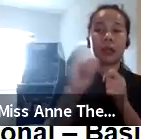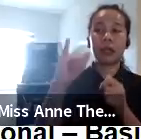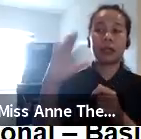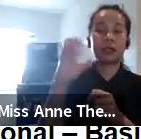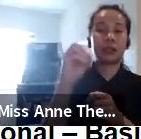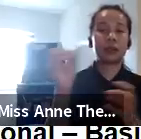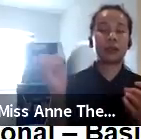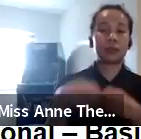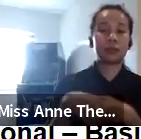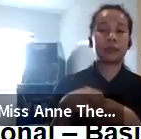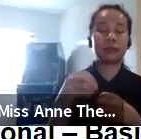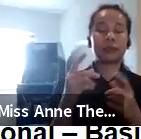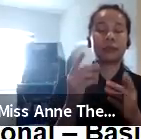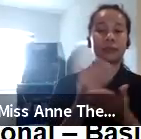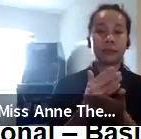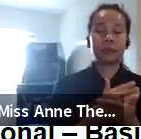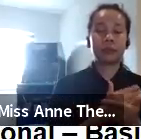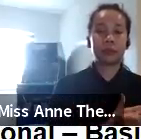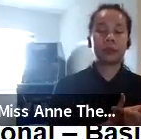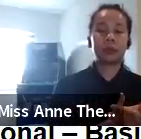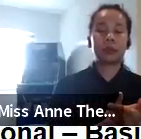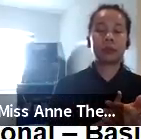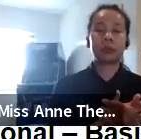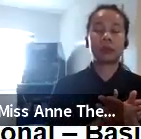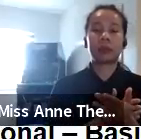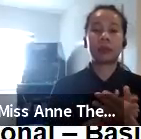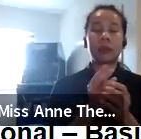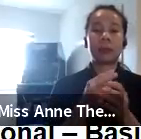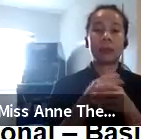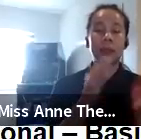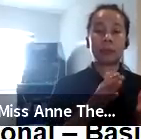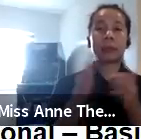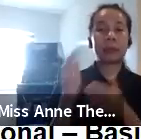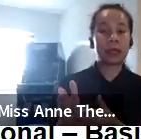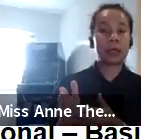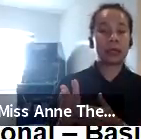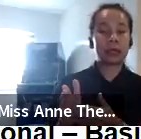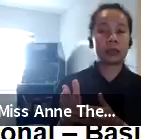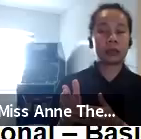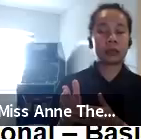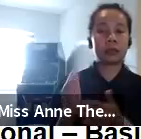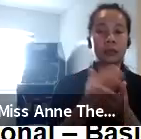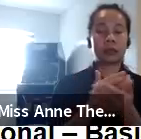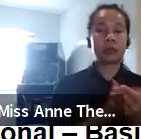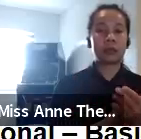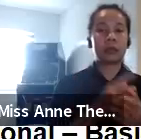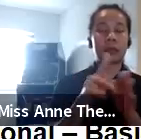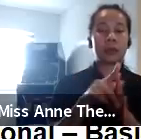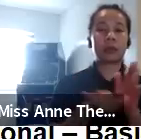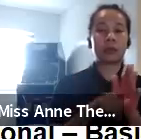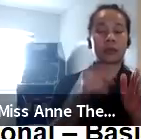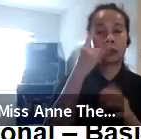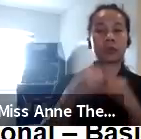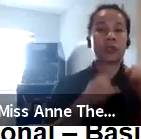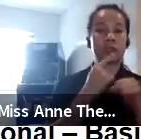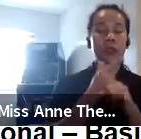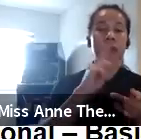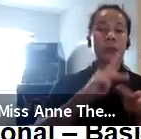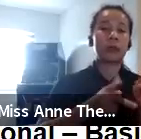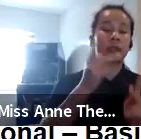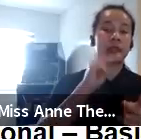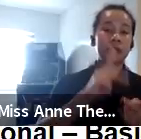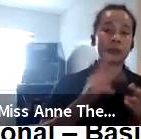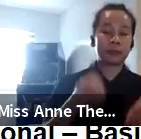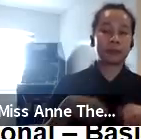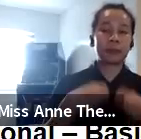have developed the ICO Strategic Communications Plan. We have developed the policies for the international partnerships, provide